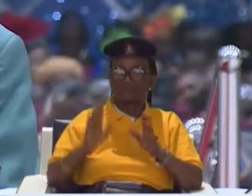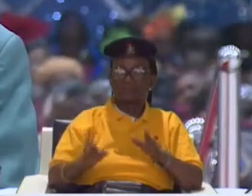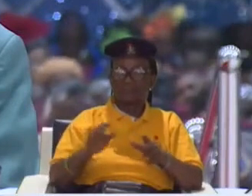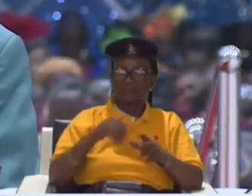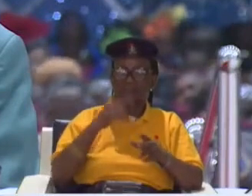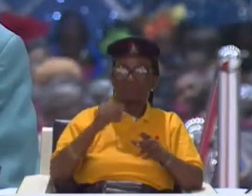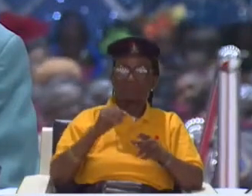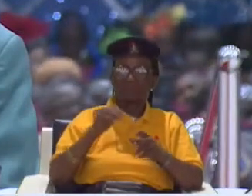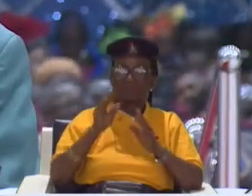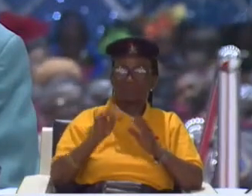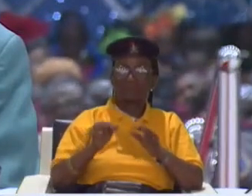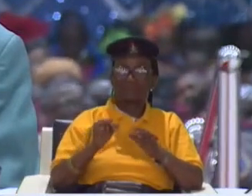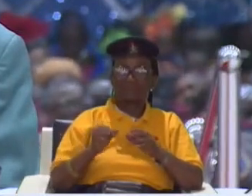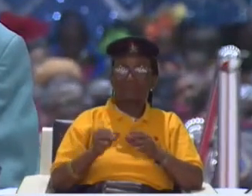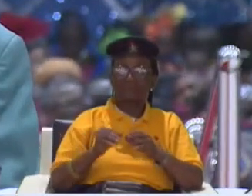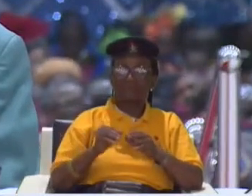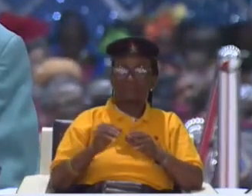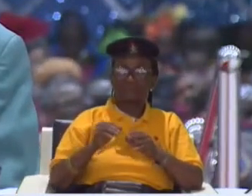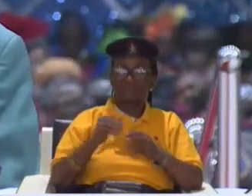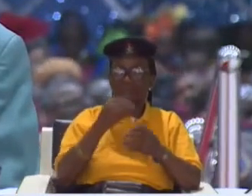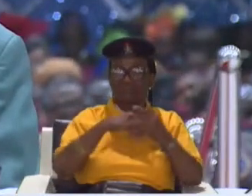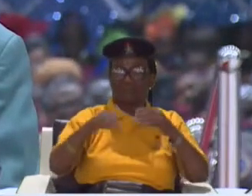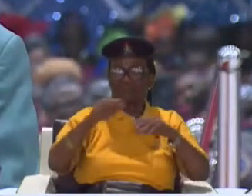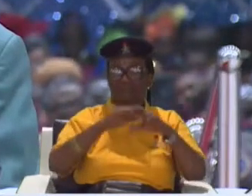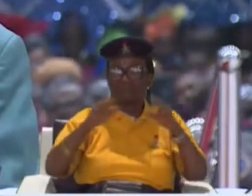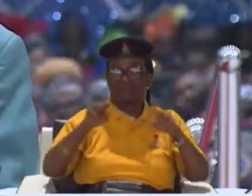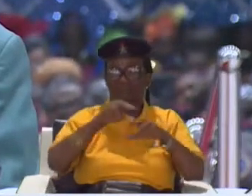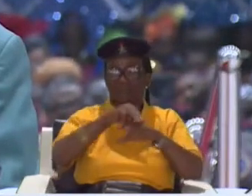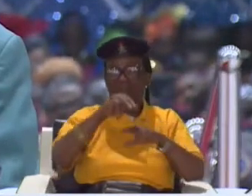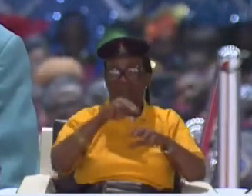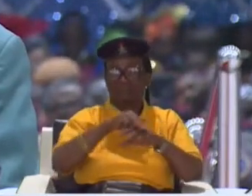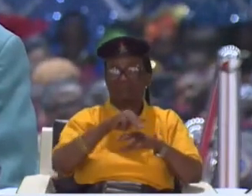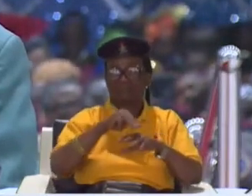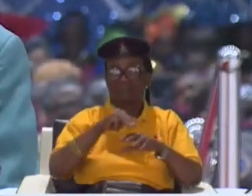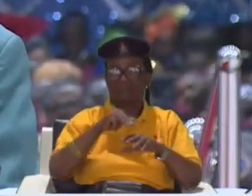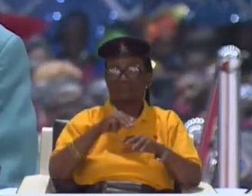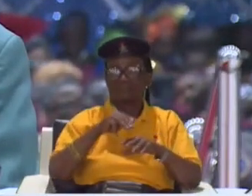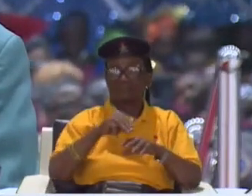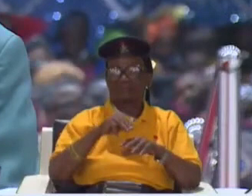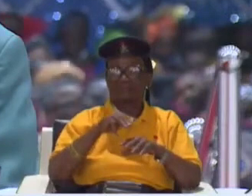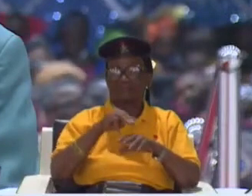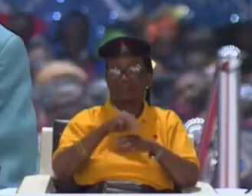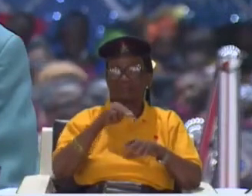that heavenly sent message today.